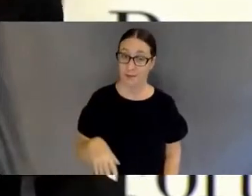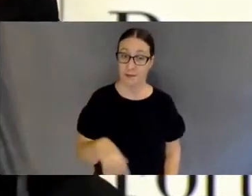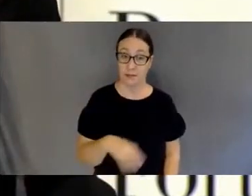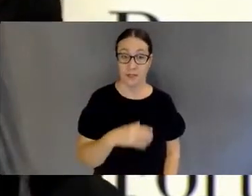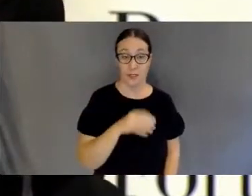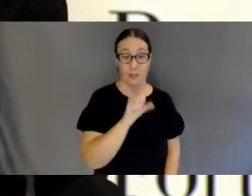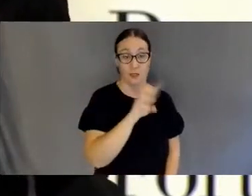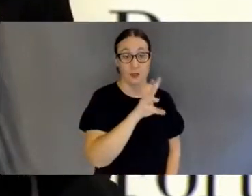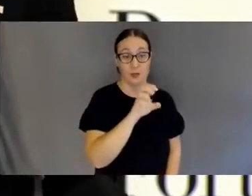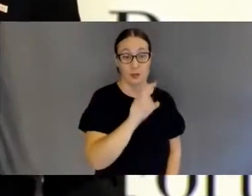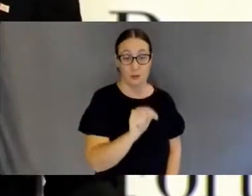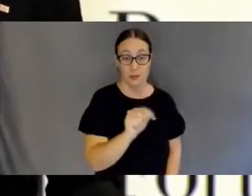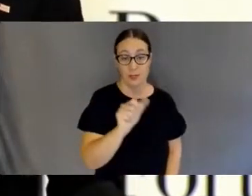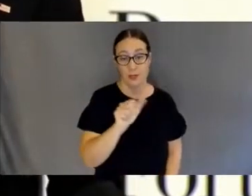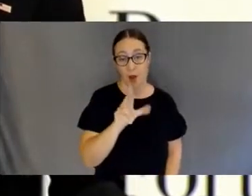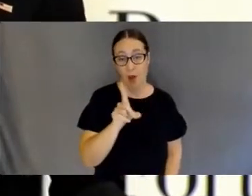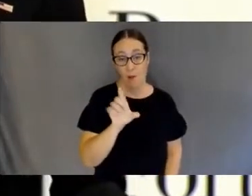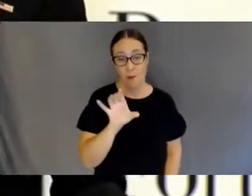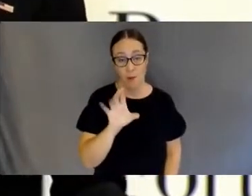and Blaylock Van.